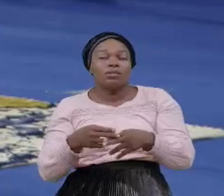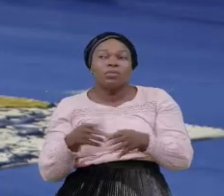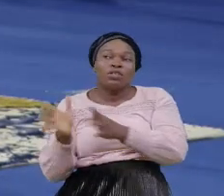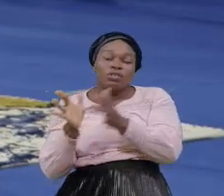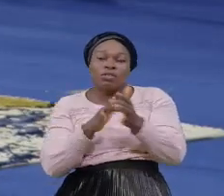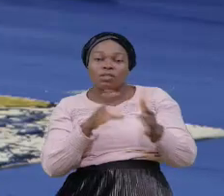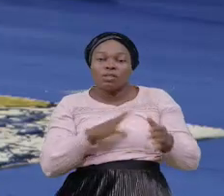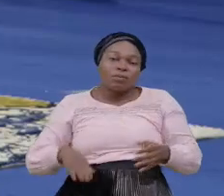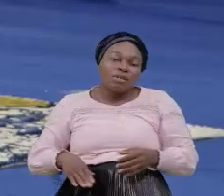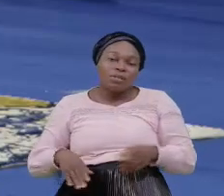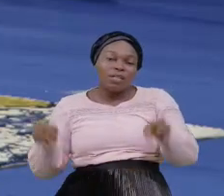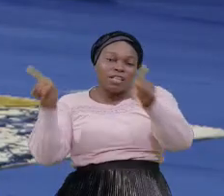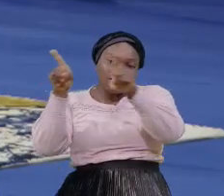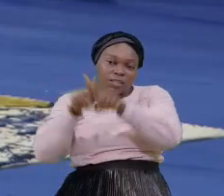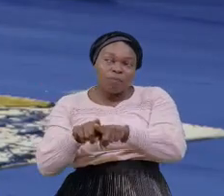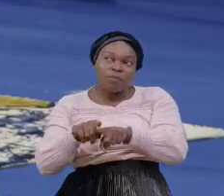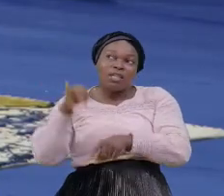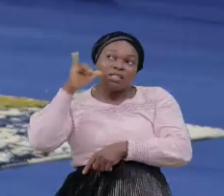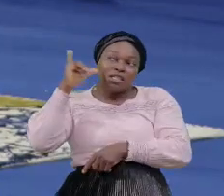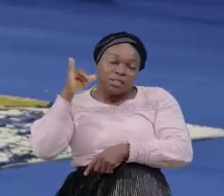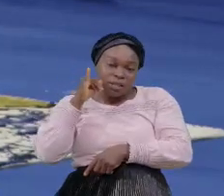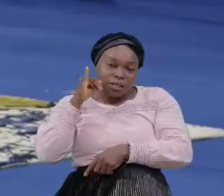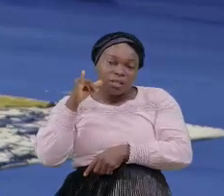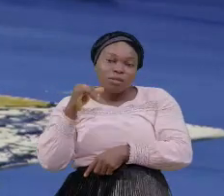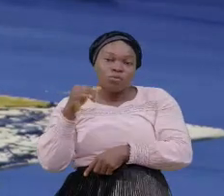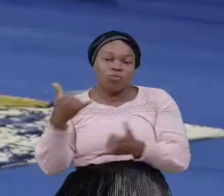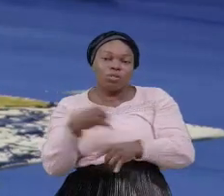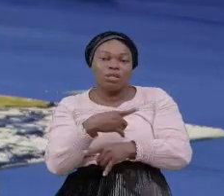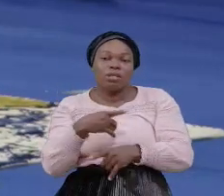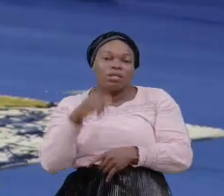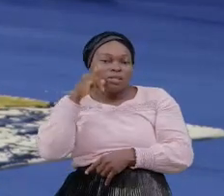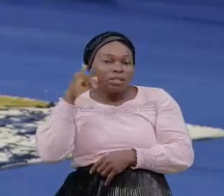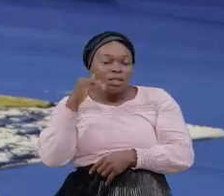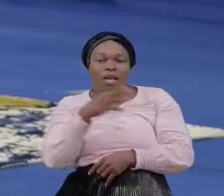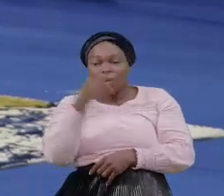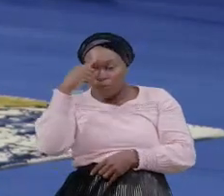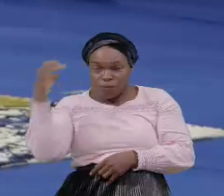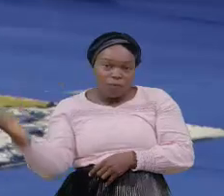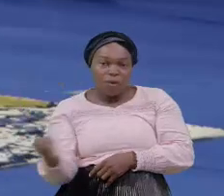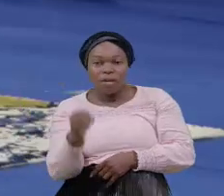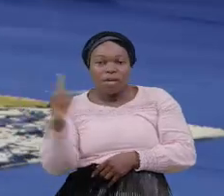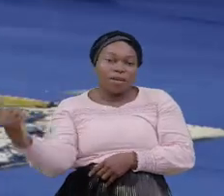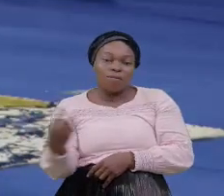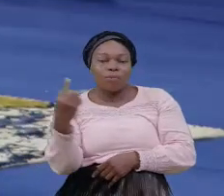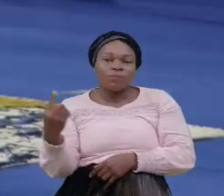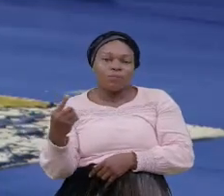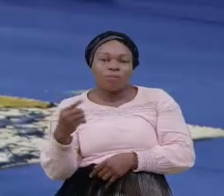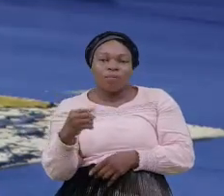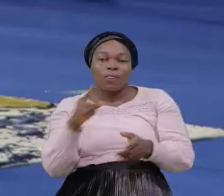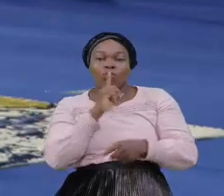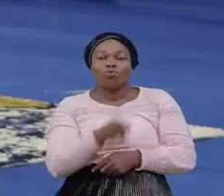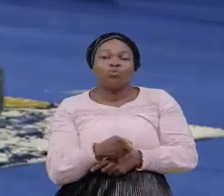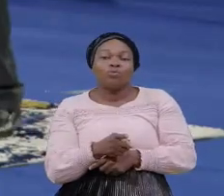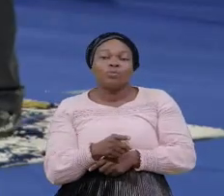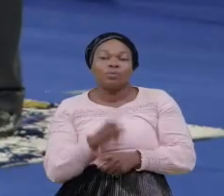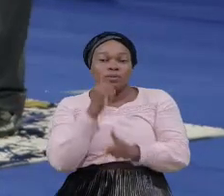yesterday, today, and forever. Is that true? Uh-huh. If that is true,